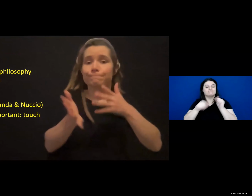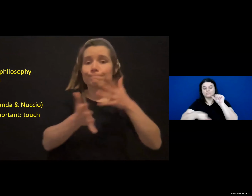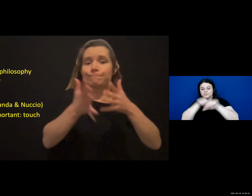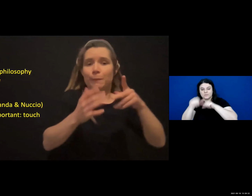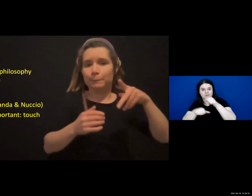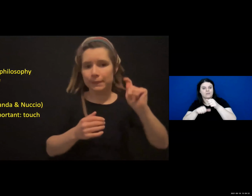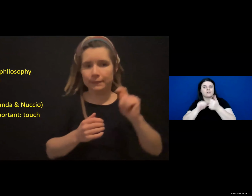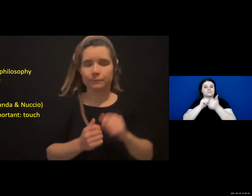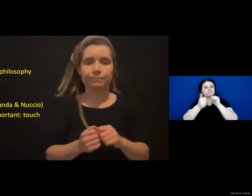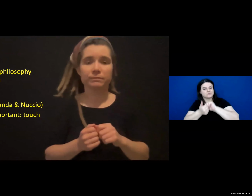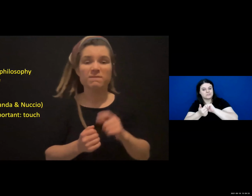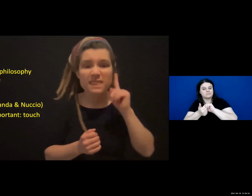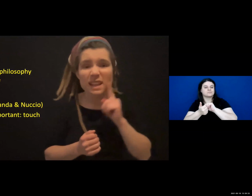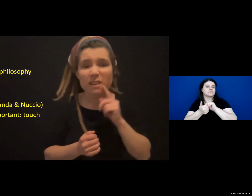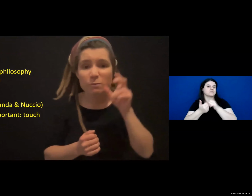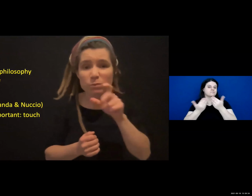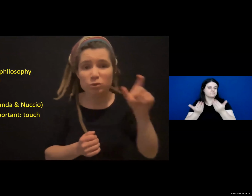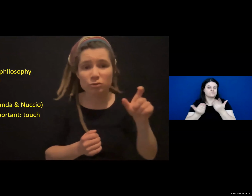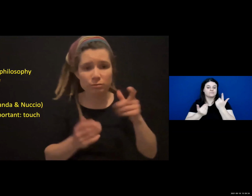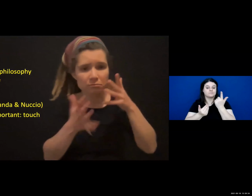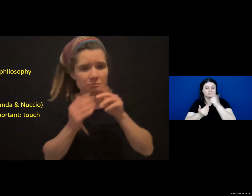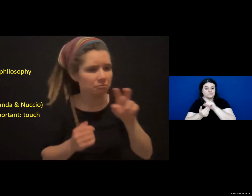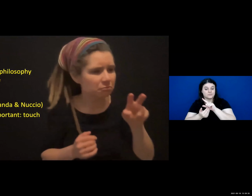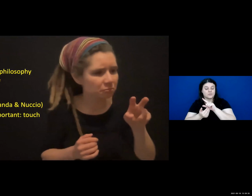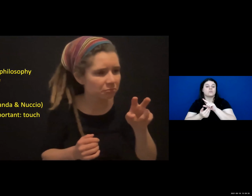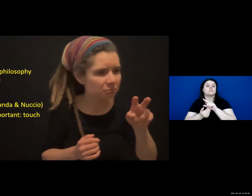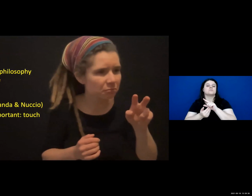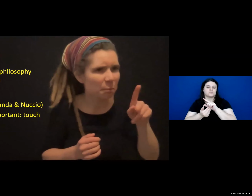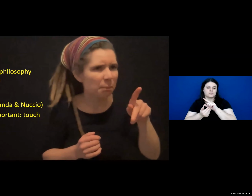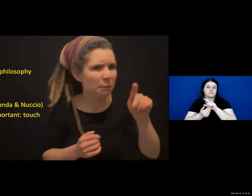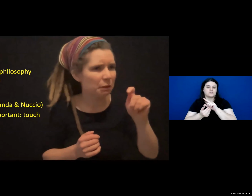things, reshape, and that's how they